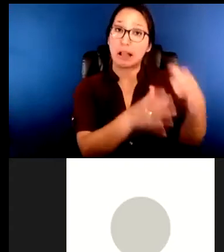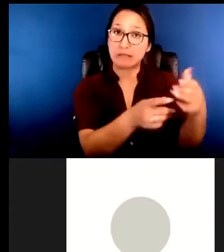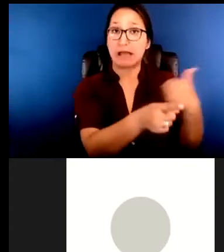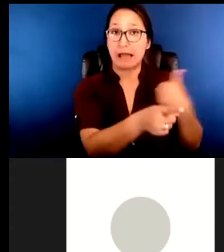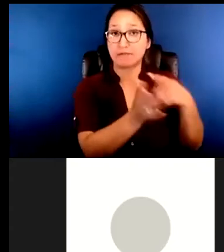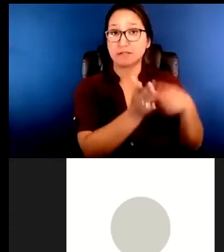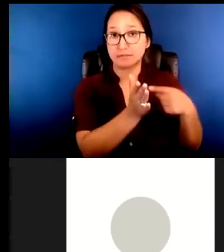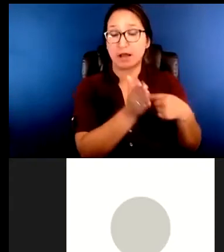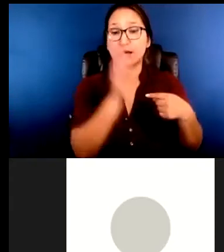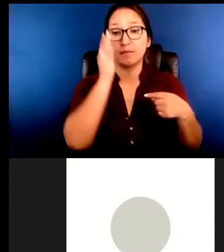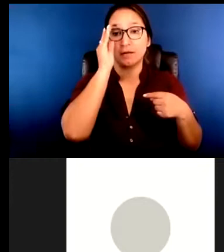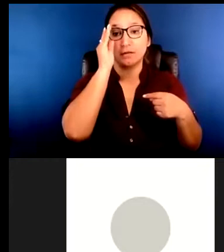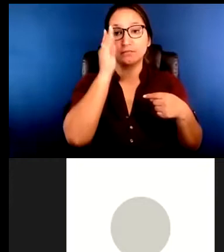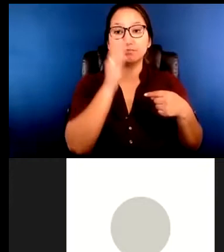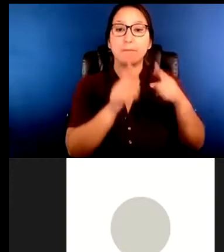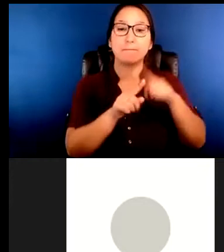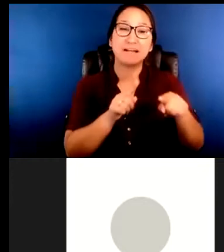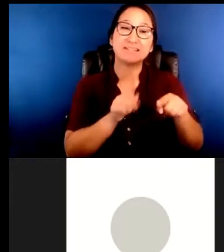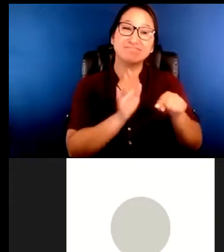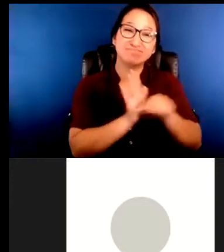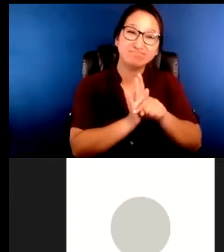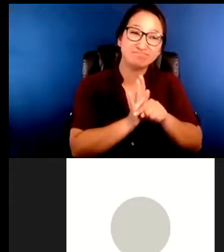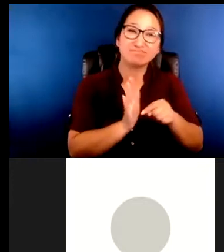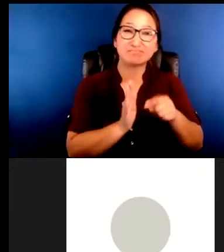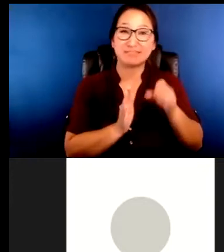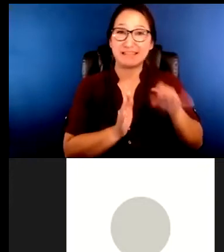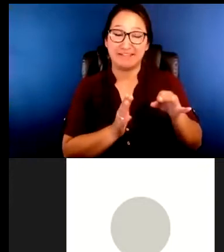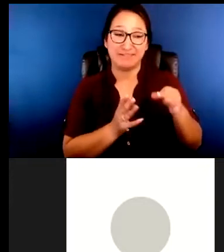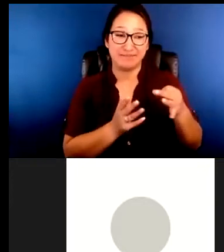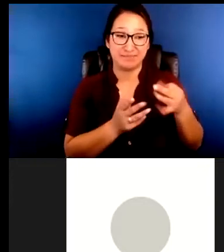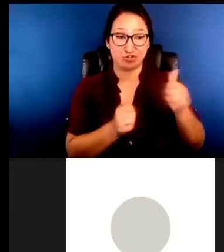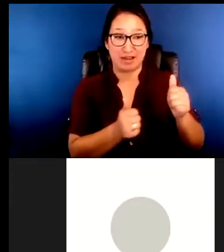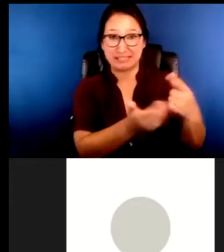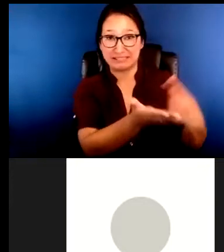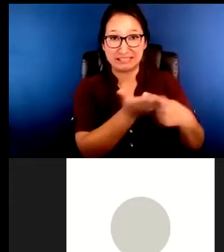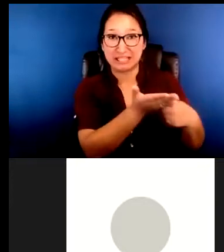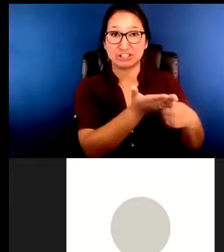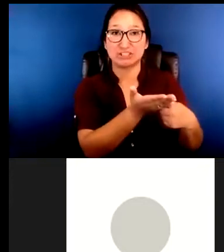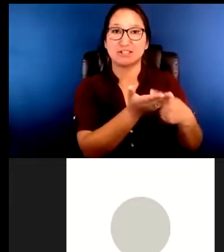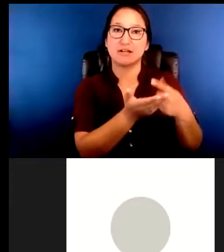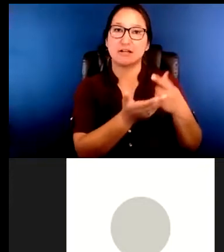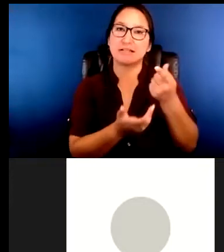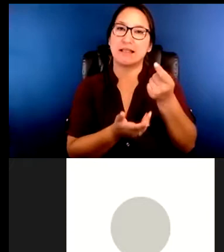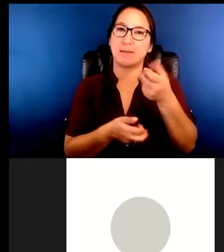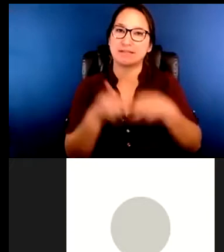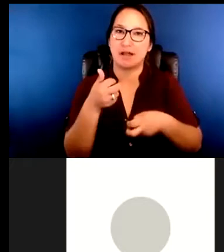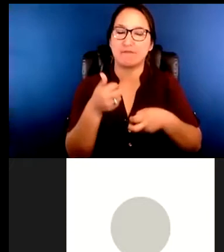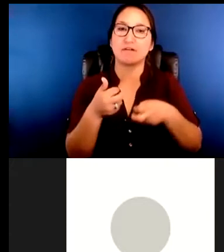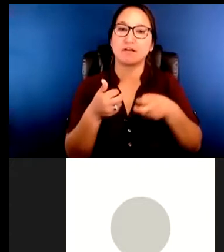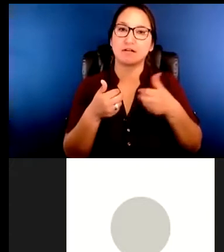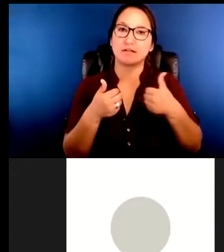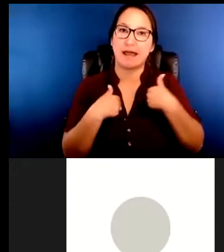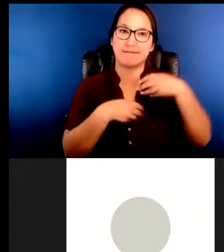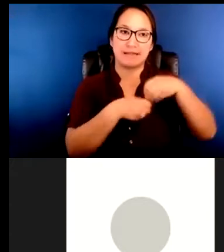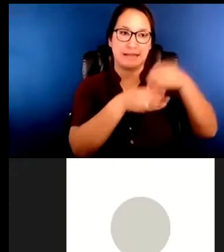we, if we're trying to do a discussion, it's been very difficult with having in-person students